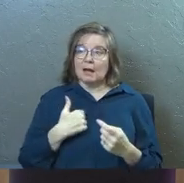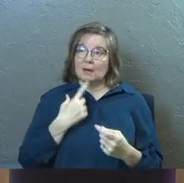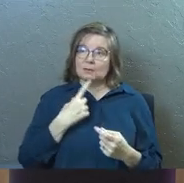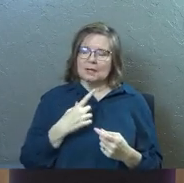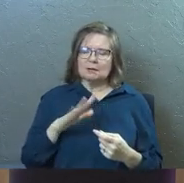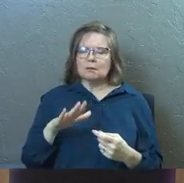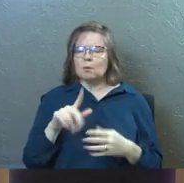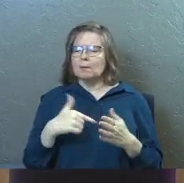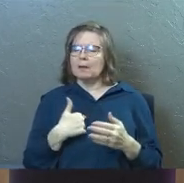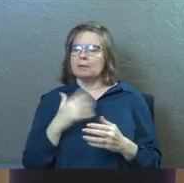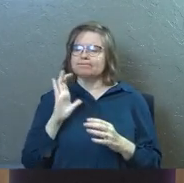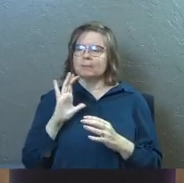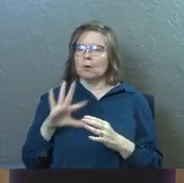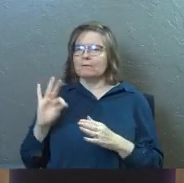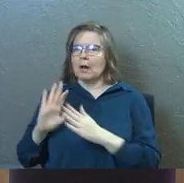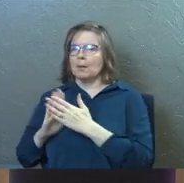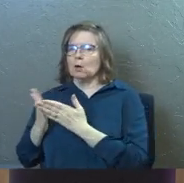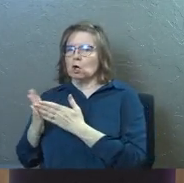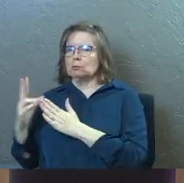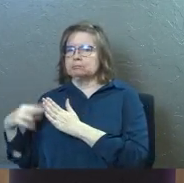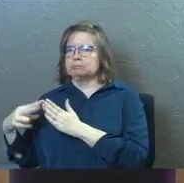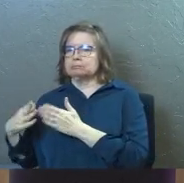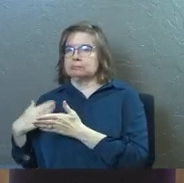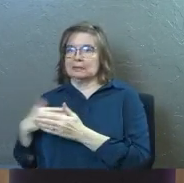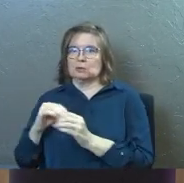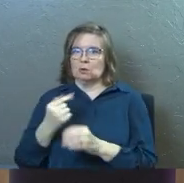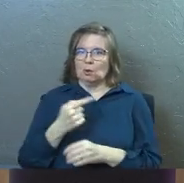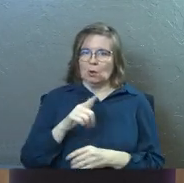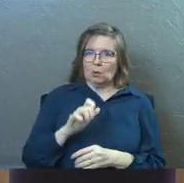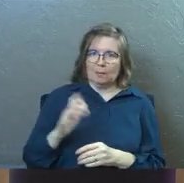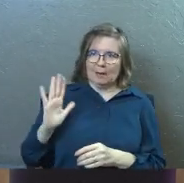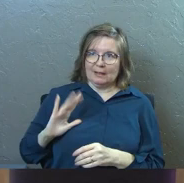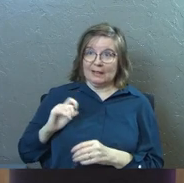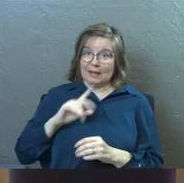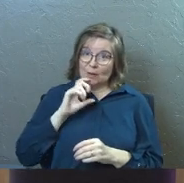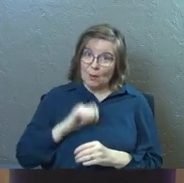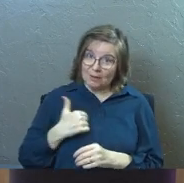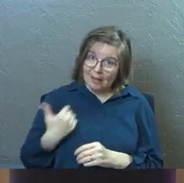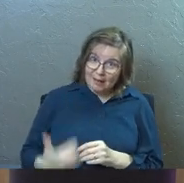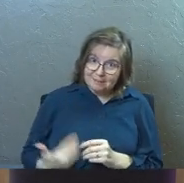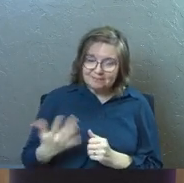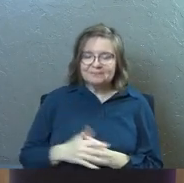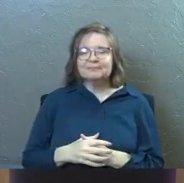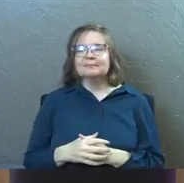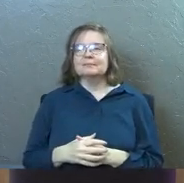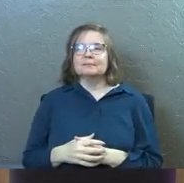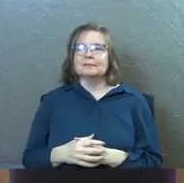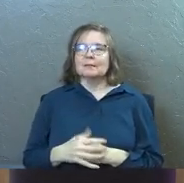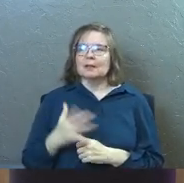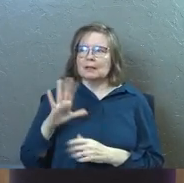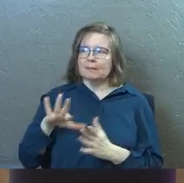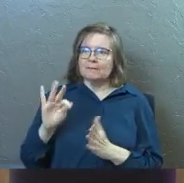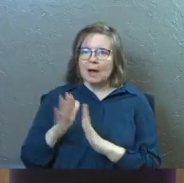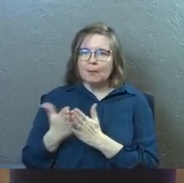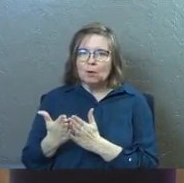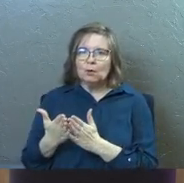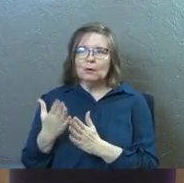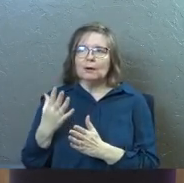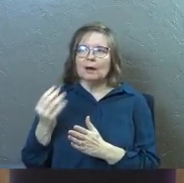I would say, hey, how about I go find a book? Because there was no Google in those days, because that's how old I am. Let me find a